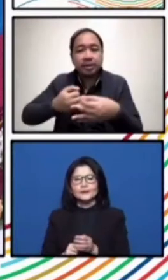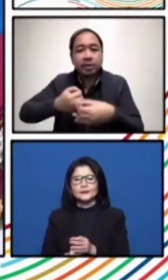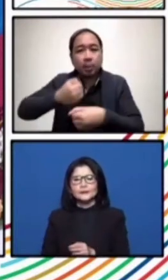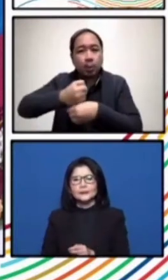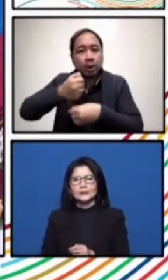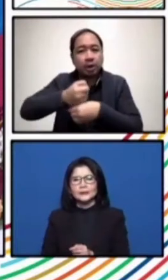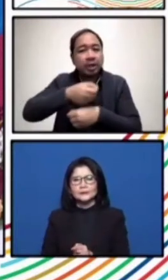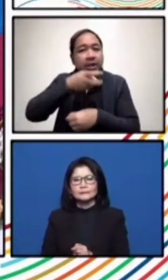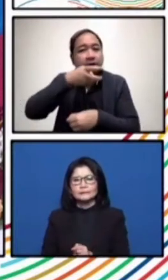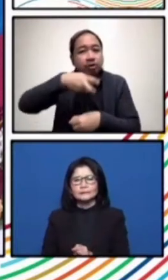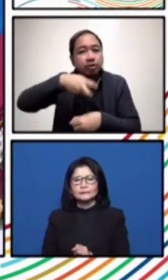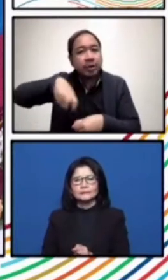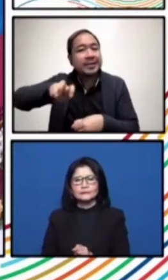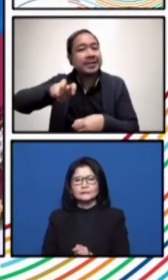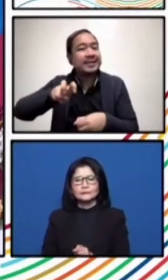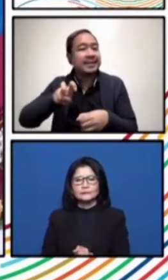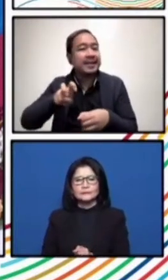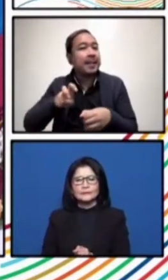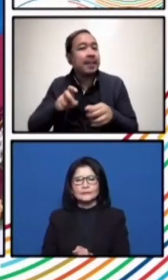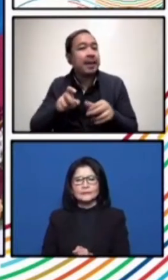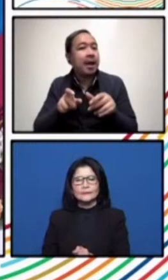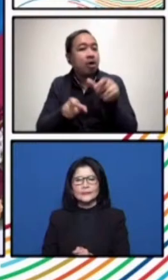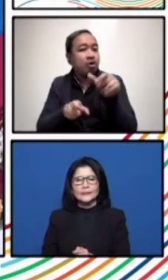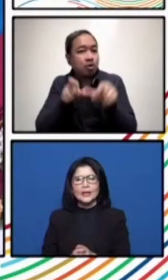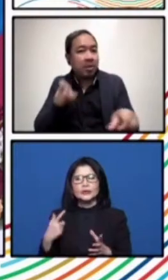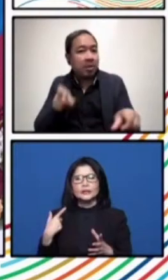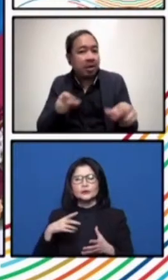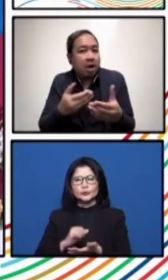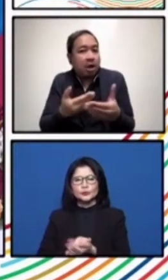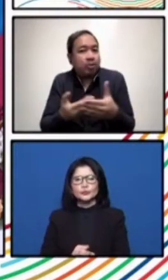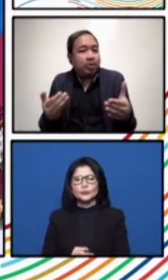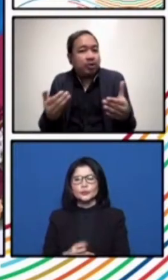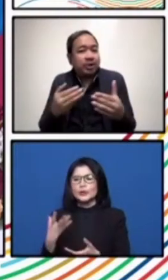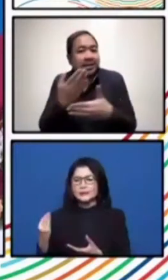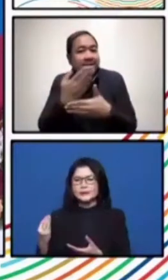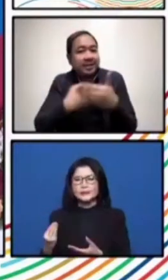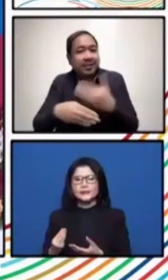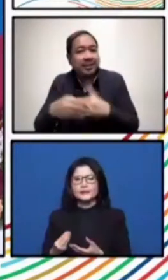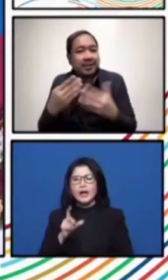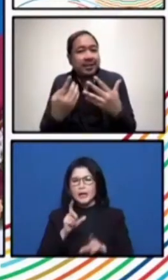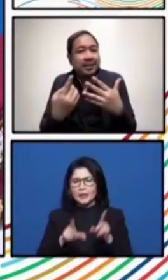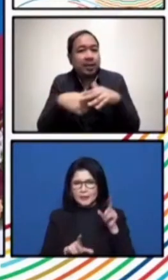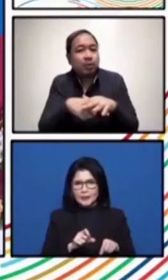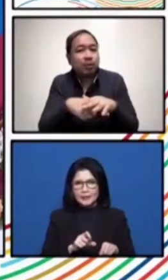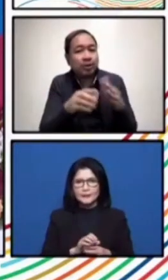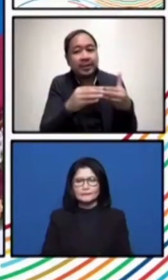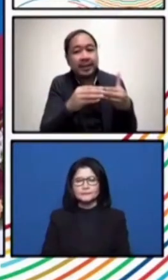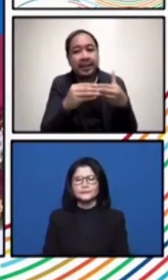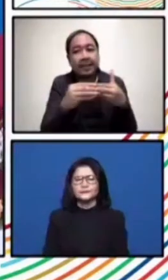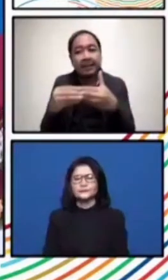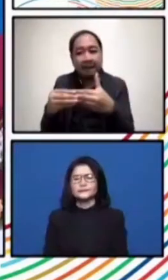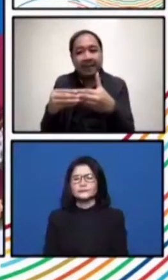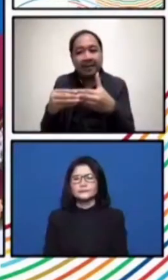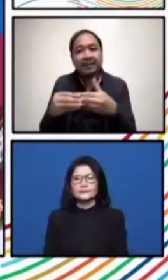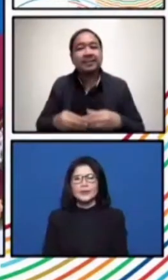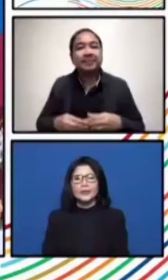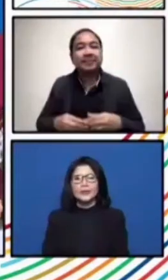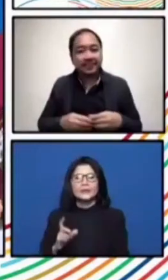transitions Human Resources sustainability and inclusion diverse among others